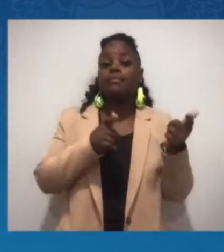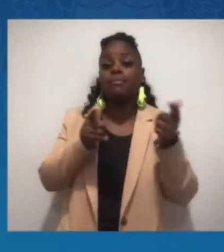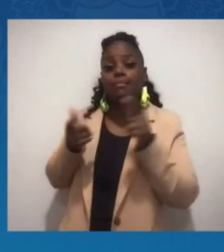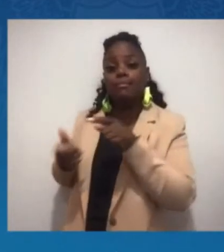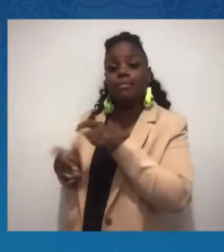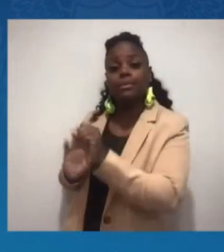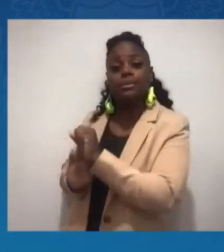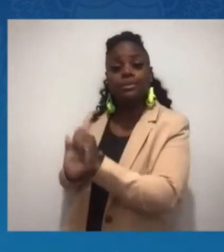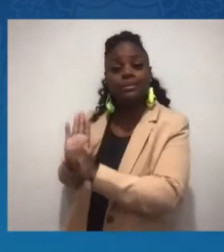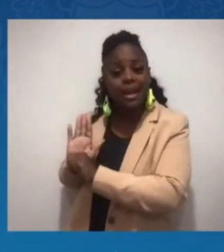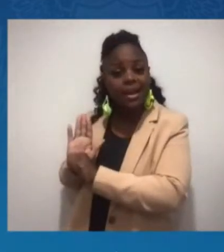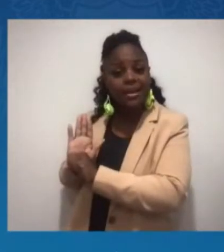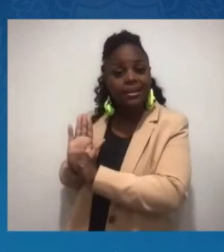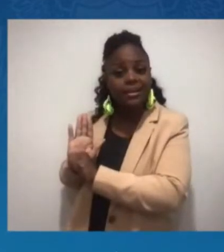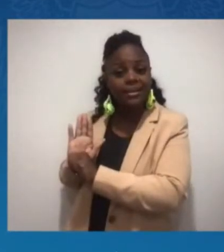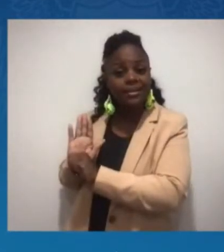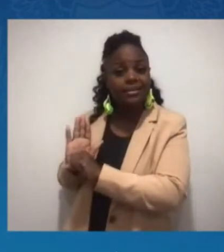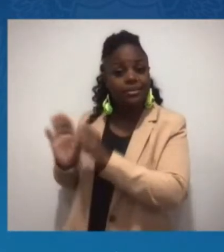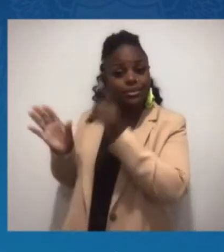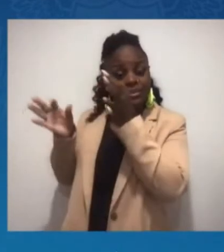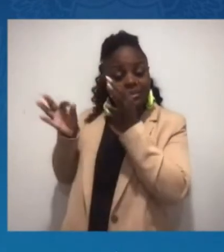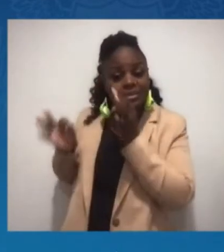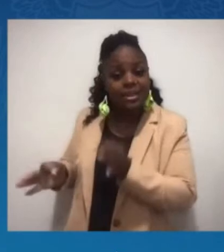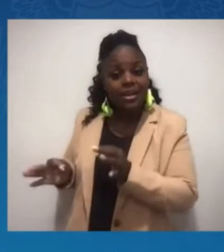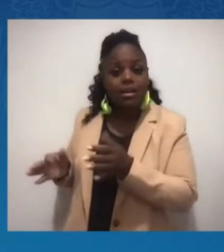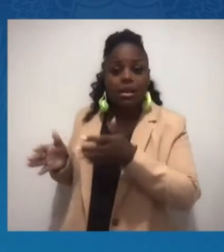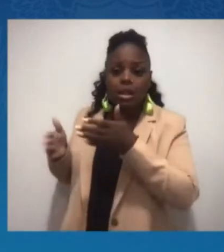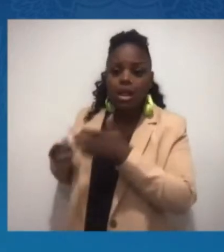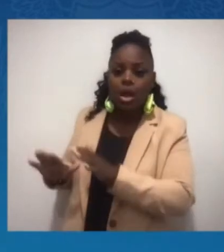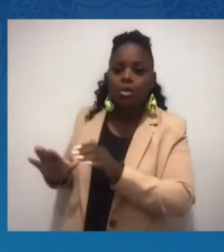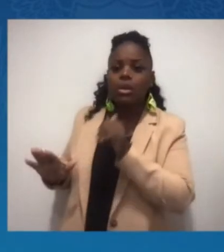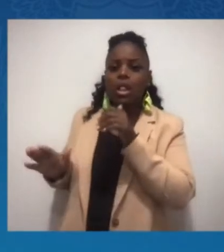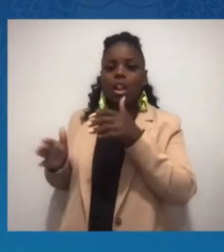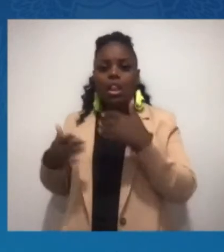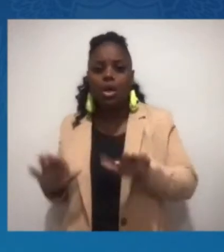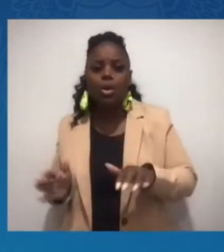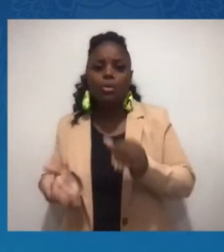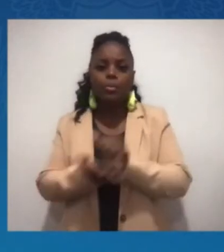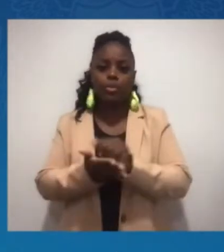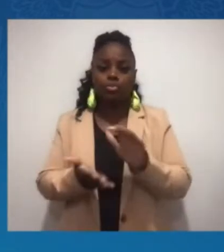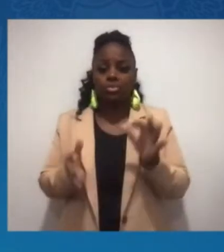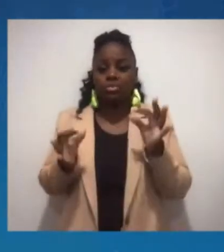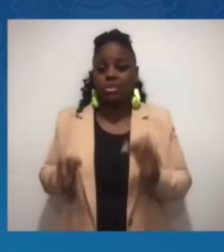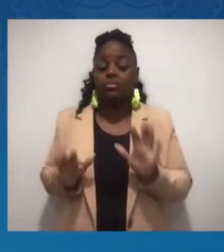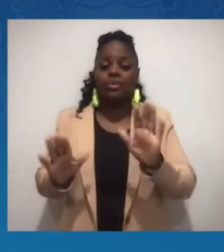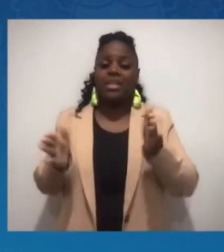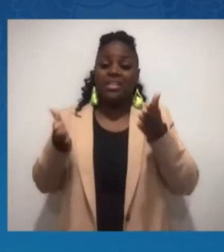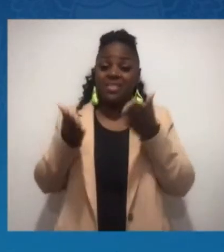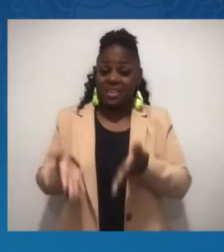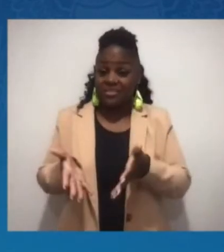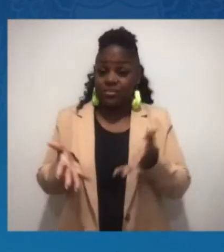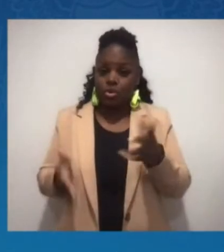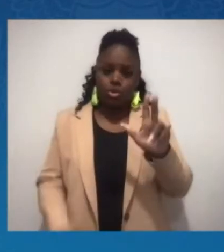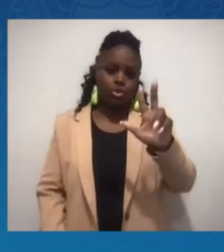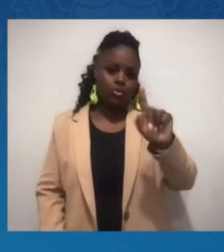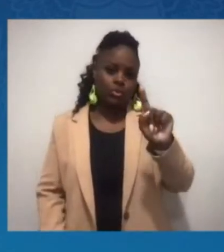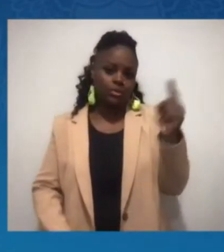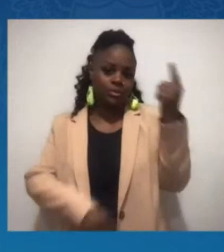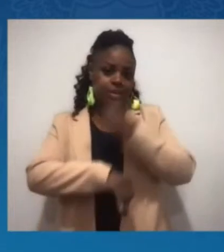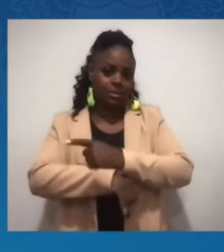And this is not a political event, but there's an election in 31 days, and it will matter.